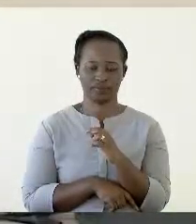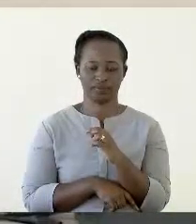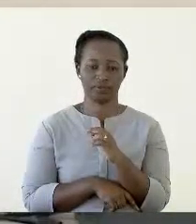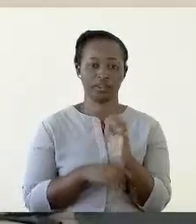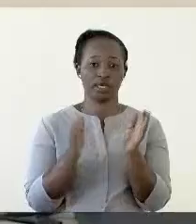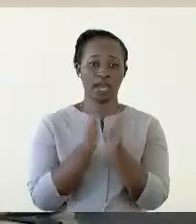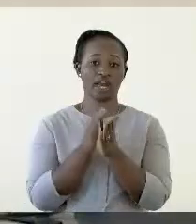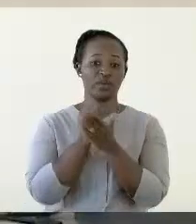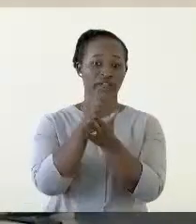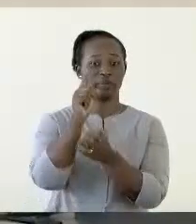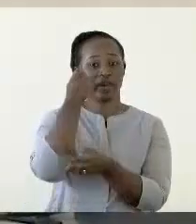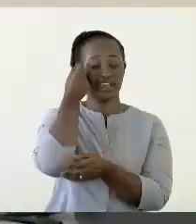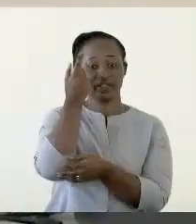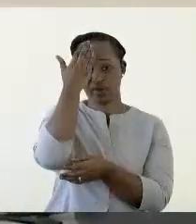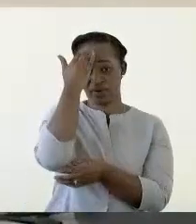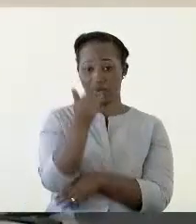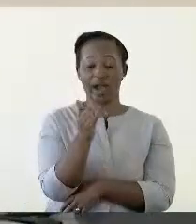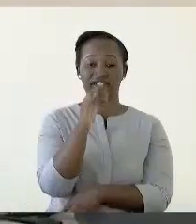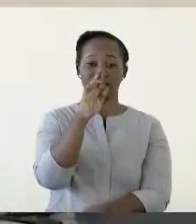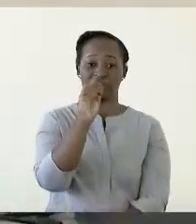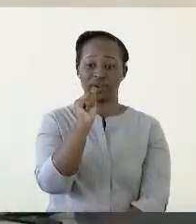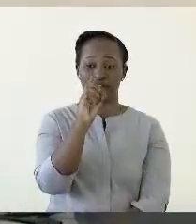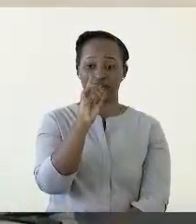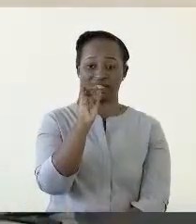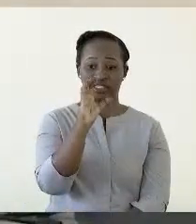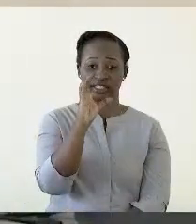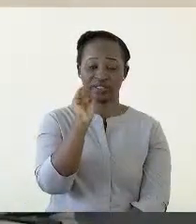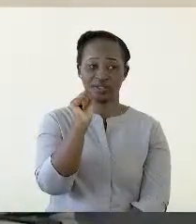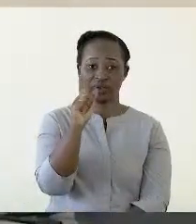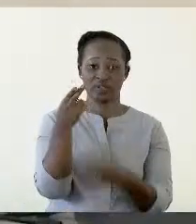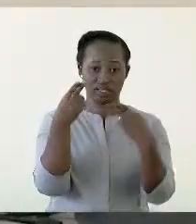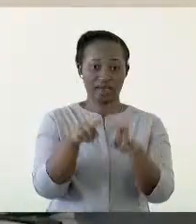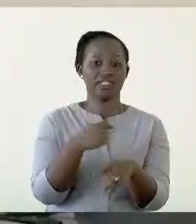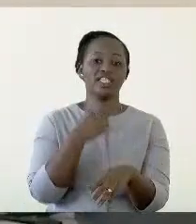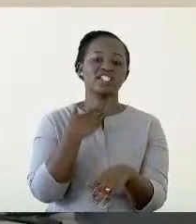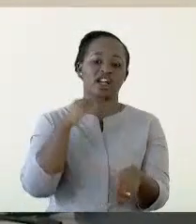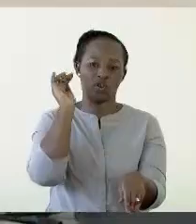And to help you understand why radicals form, I have a question to ask you.